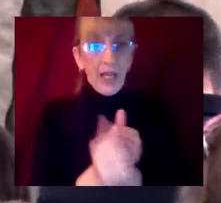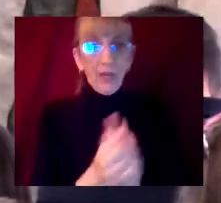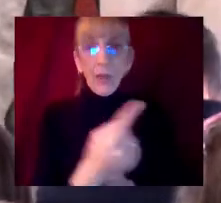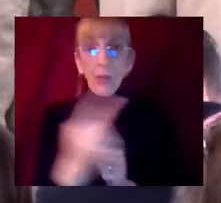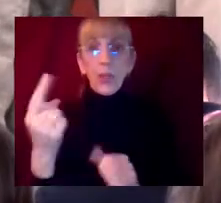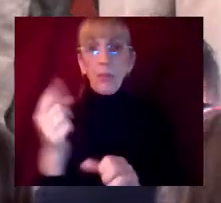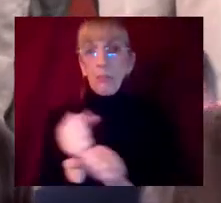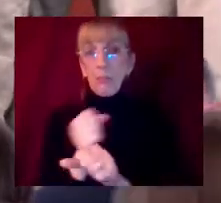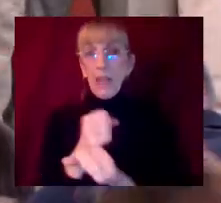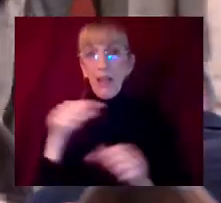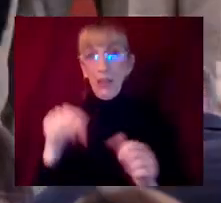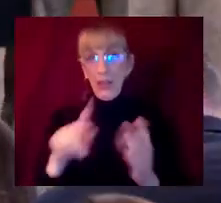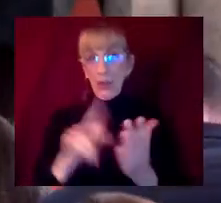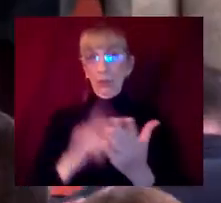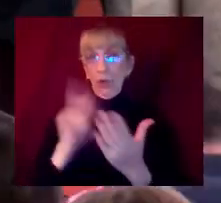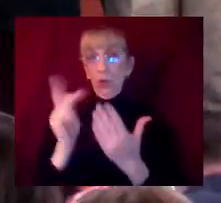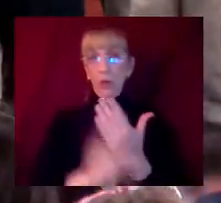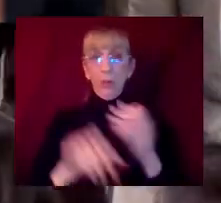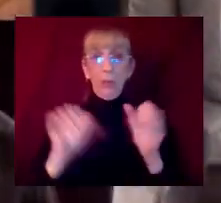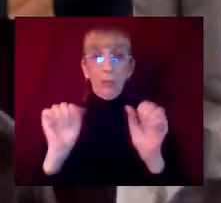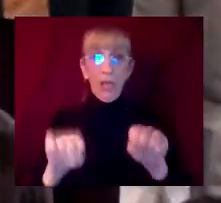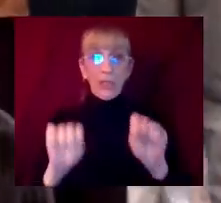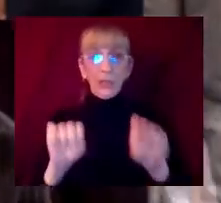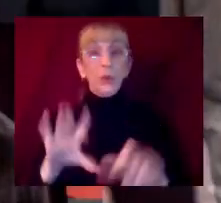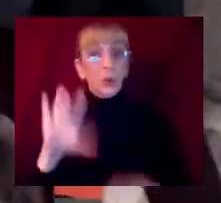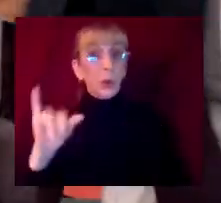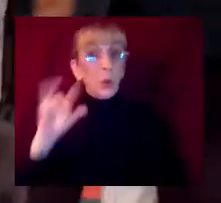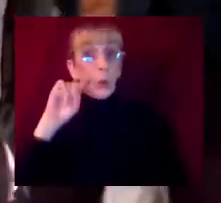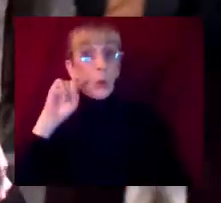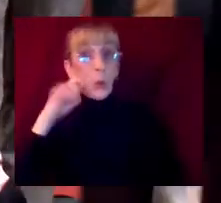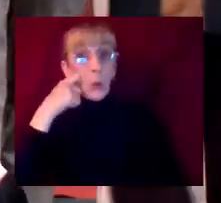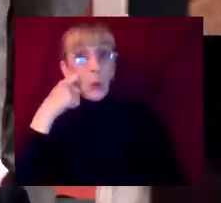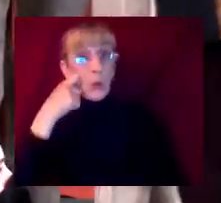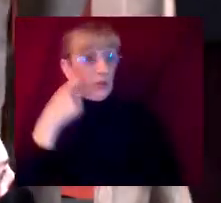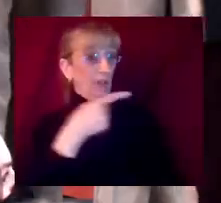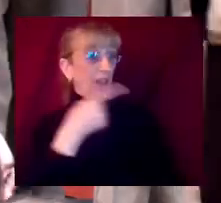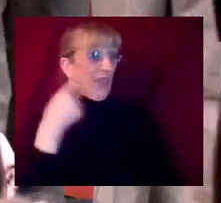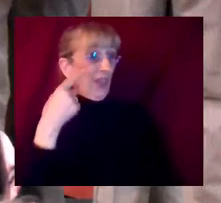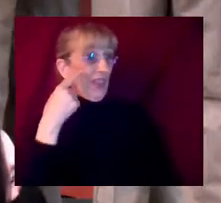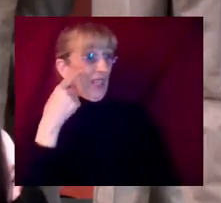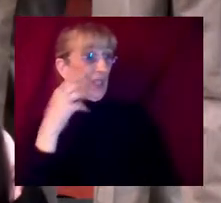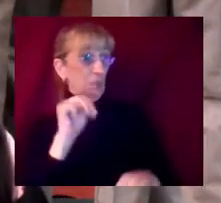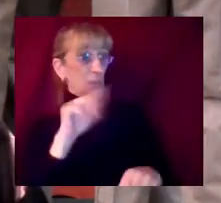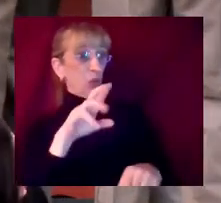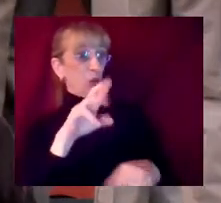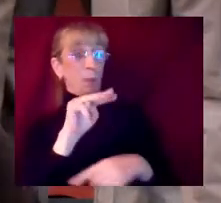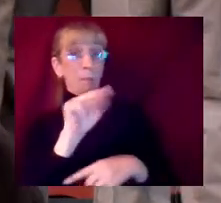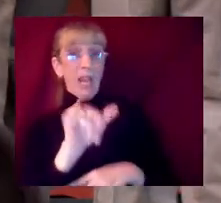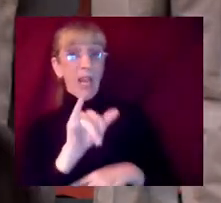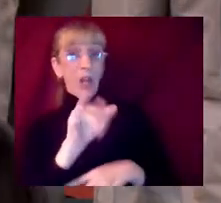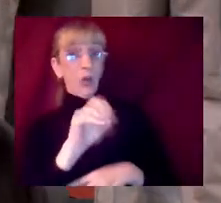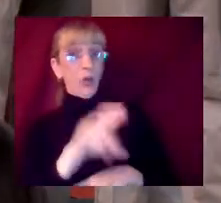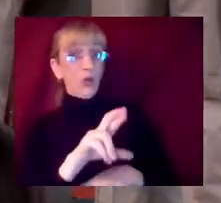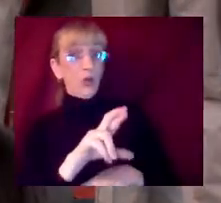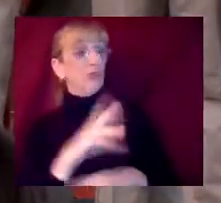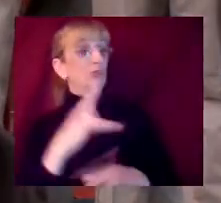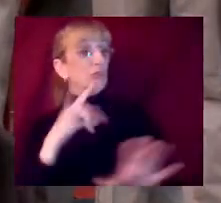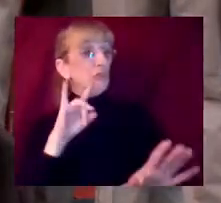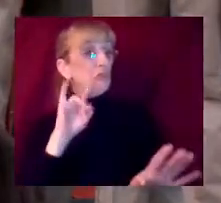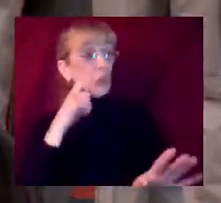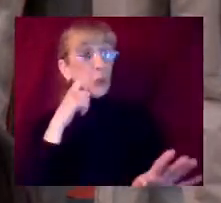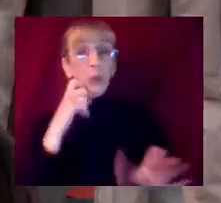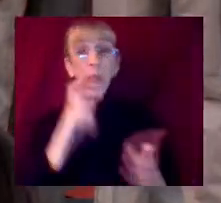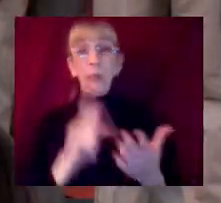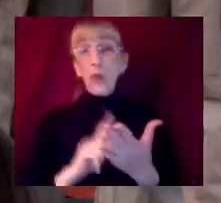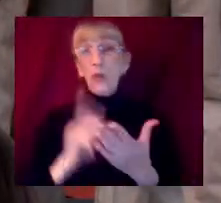program possible. Was that cool or what? Mr. Mayor, what do you think? Awesome. Really cool. Really cool. And the program's so incredibly